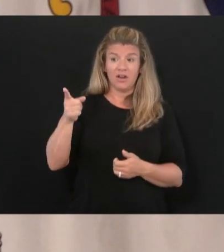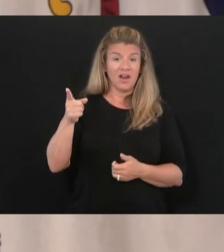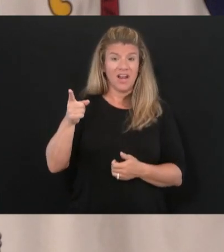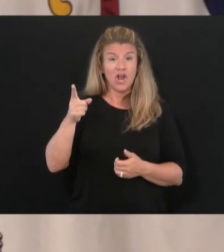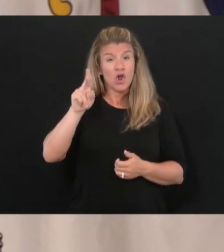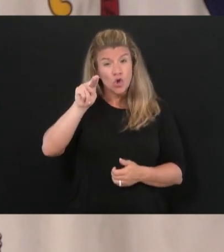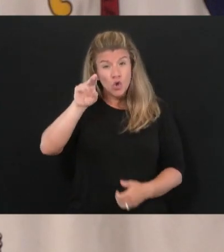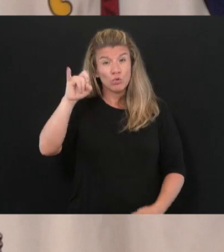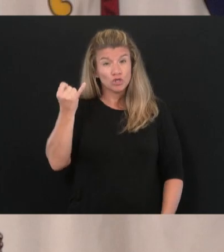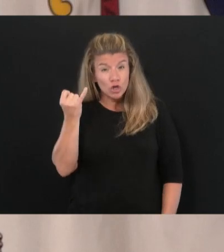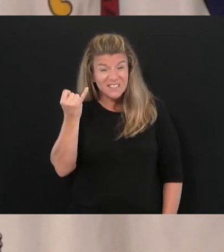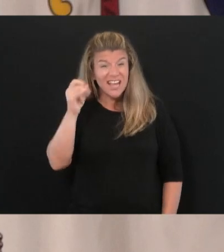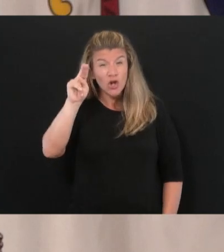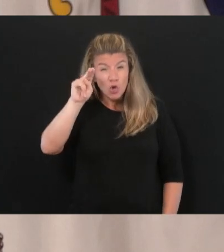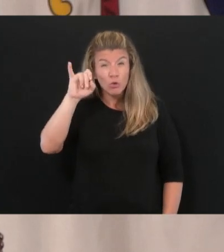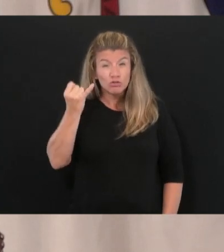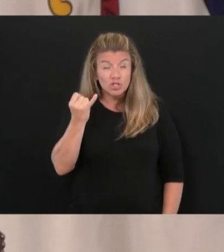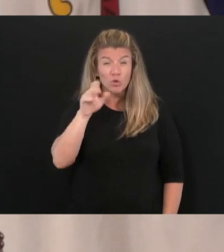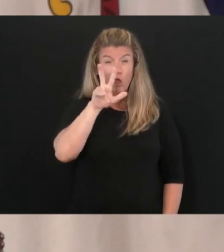New Jersey was at like